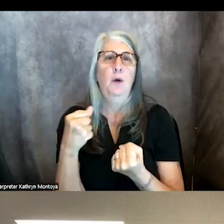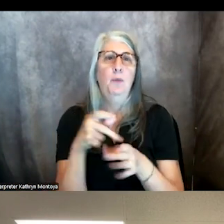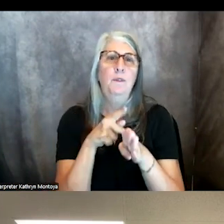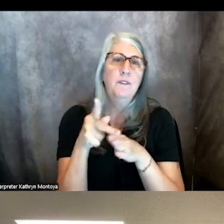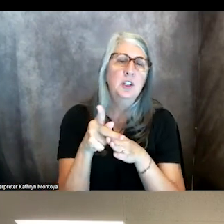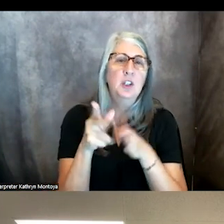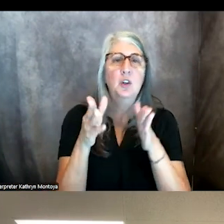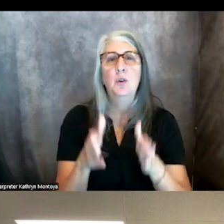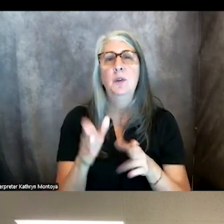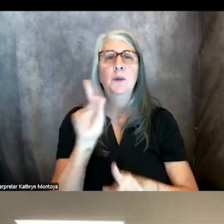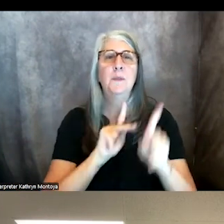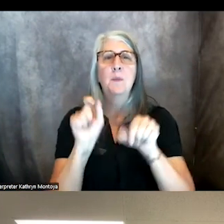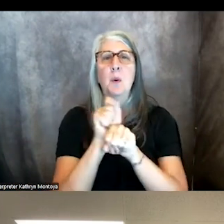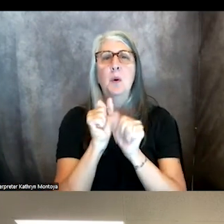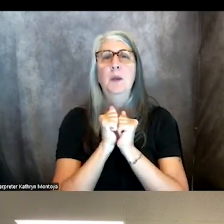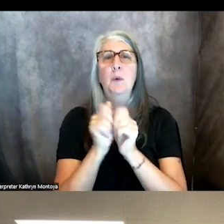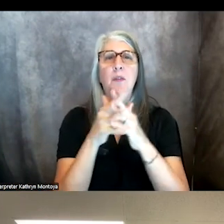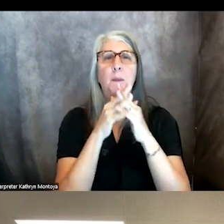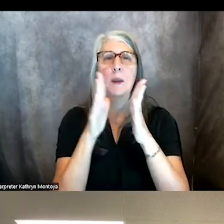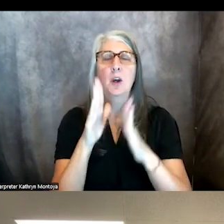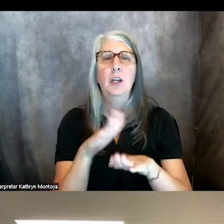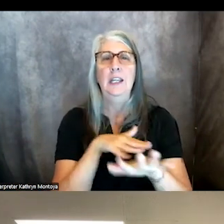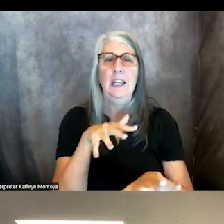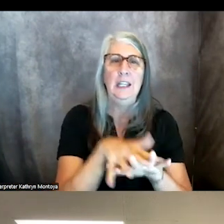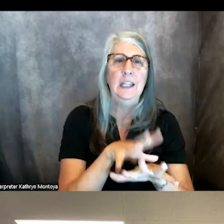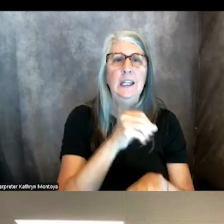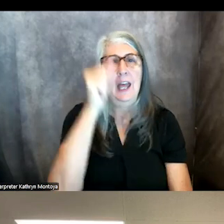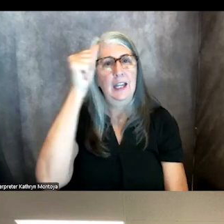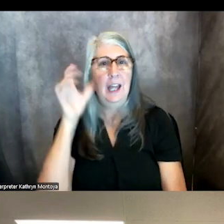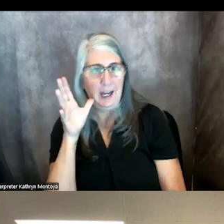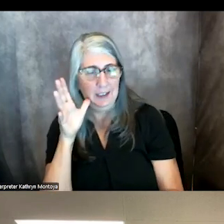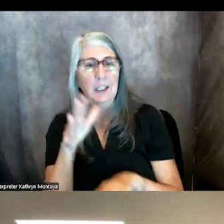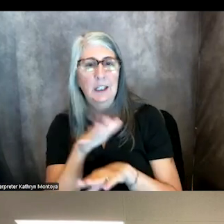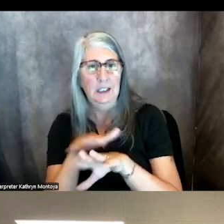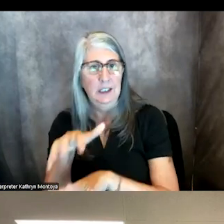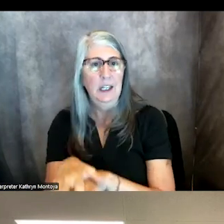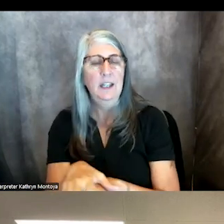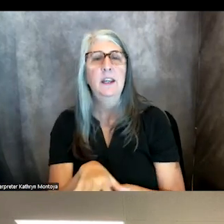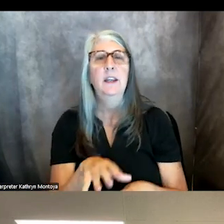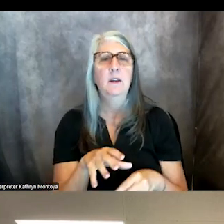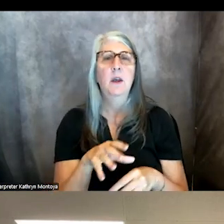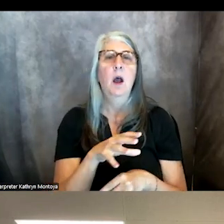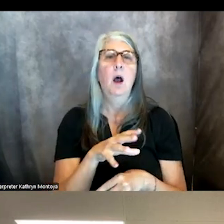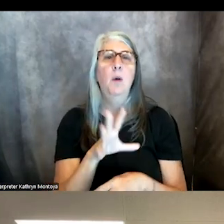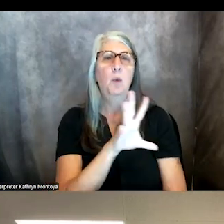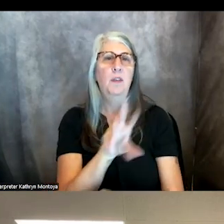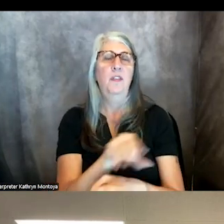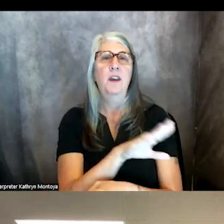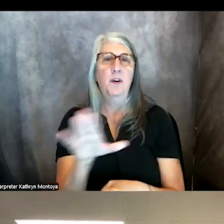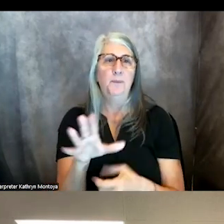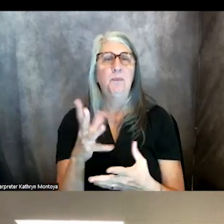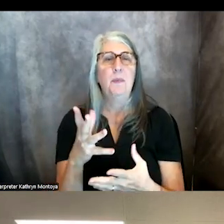with American Indian and Alaska Natives at the intersection of their gender identity and sexual